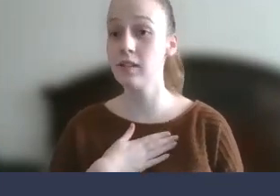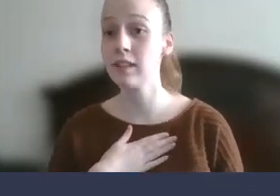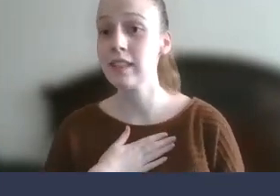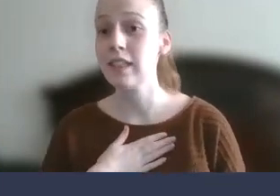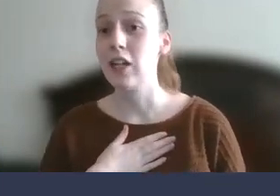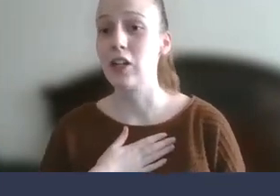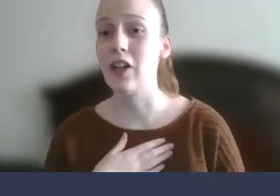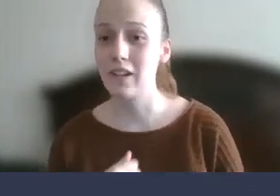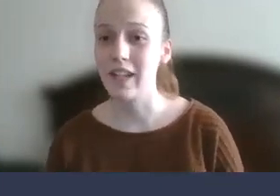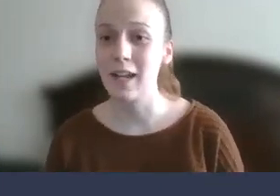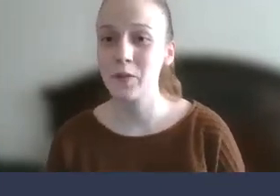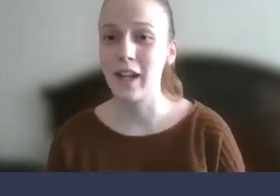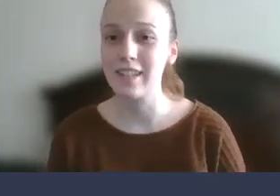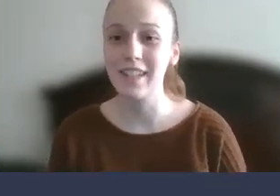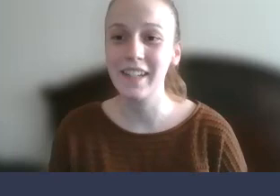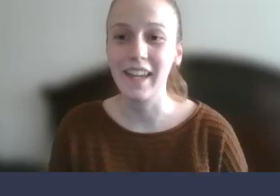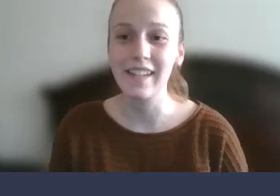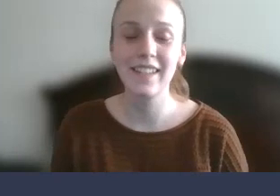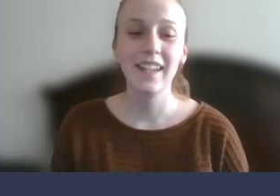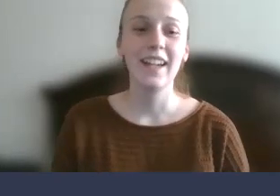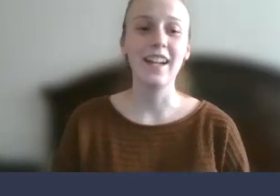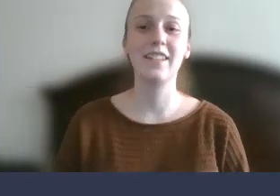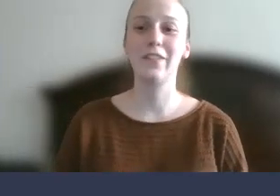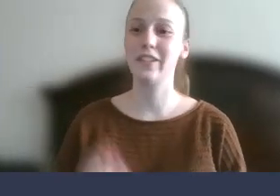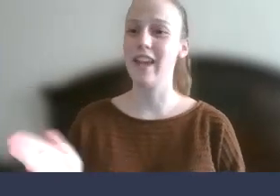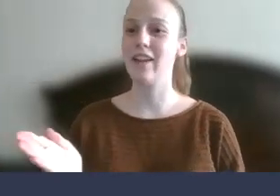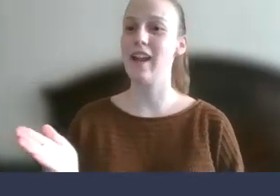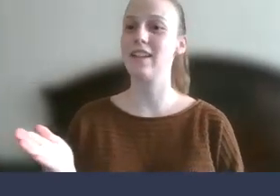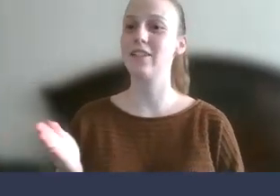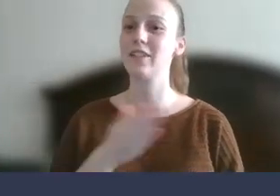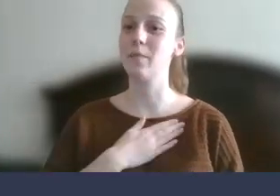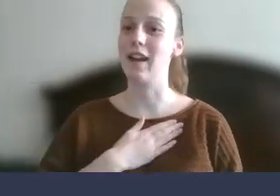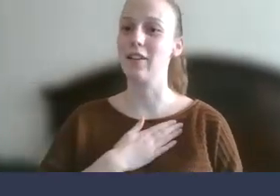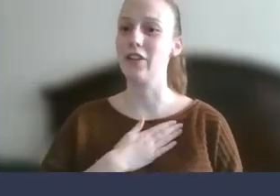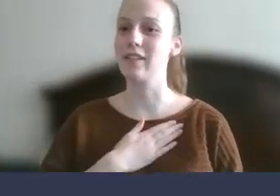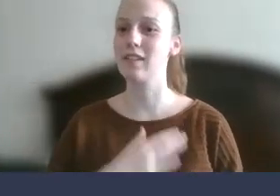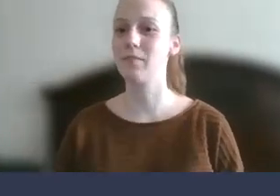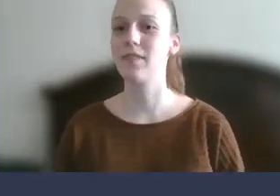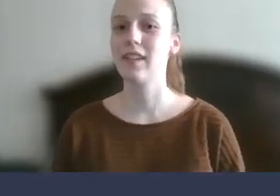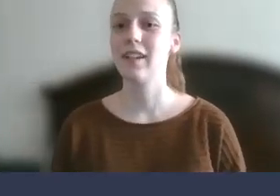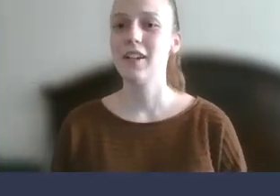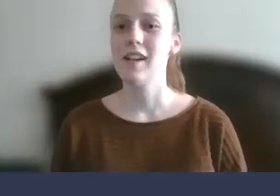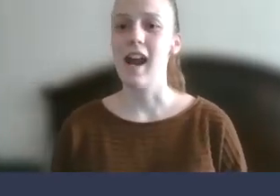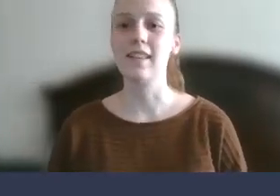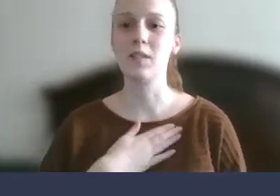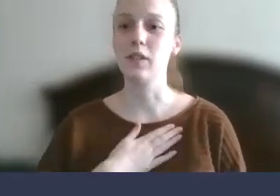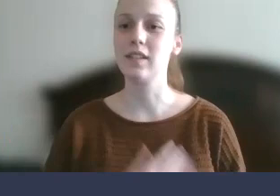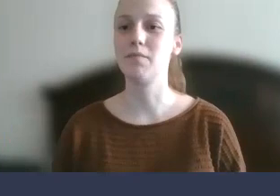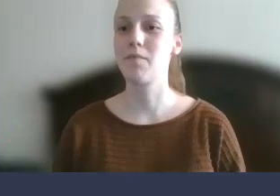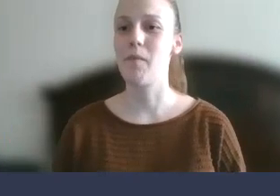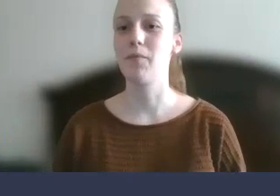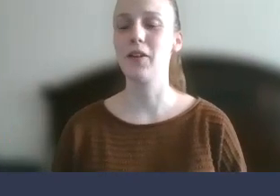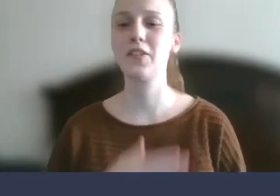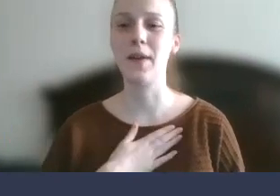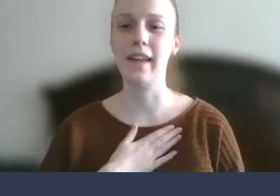This one, a lot of times what I see in kids is they'll just take their hand and just smack their chest. And that's